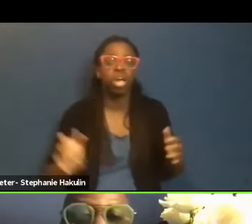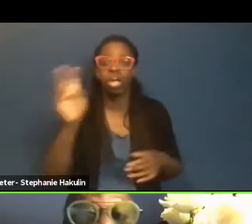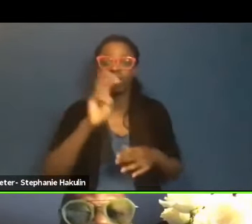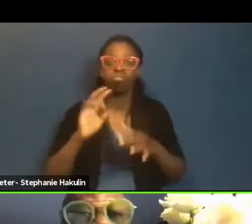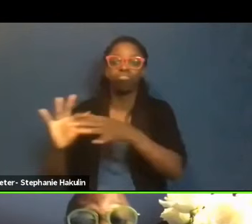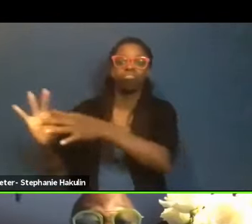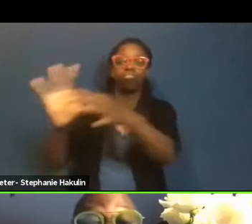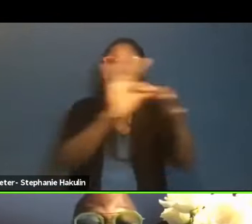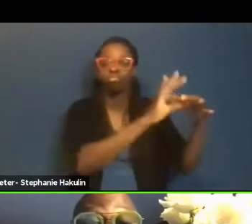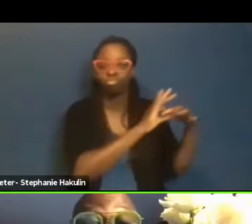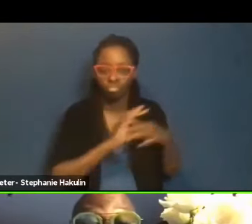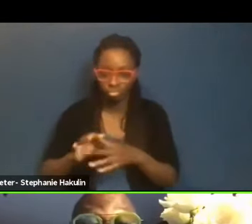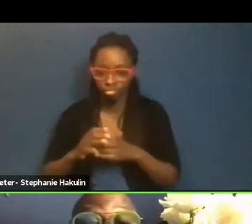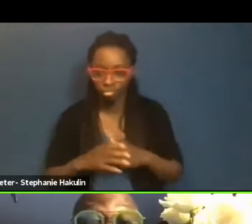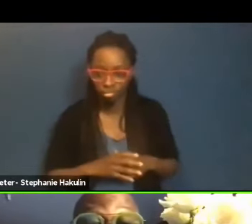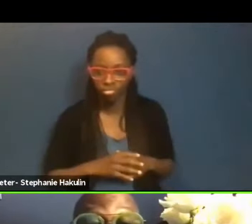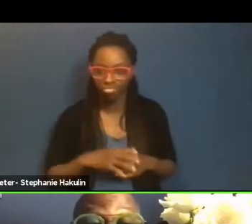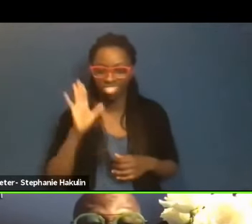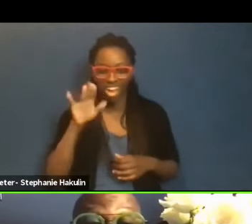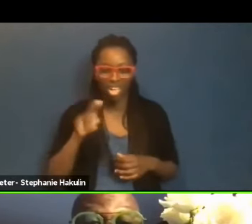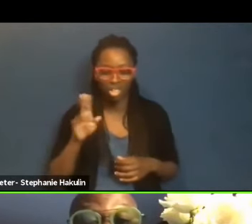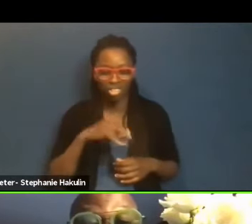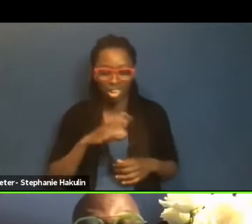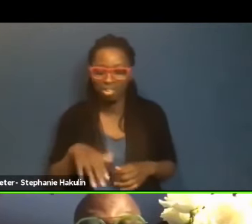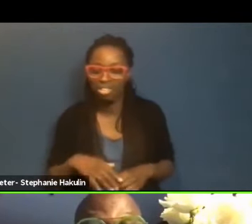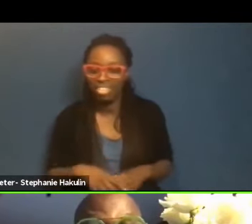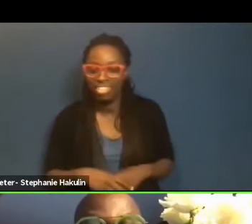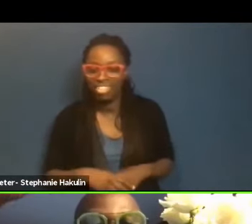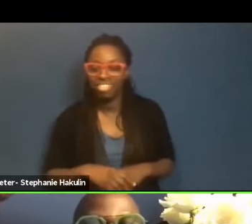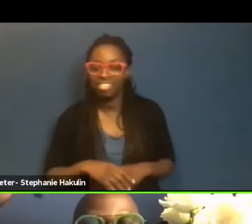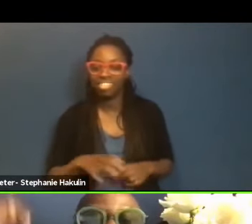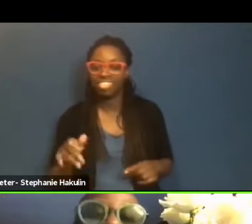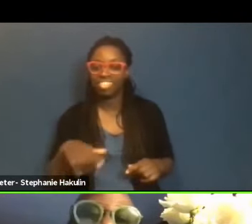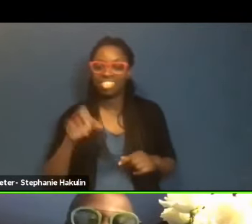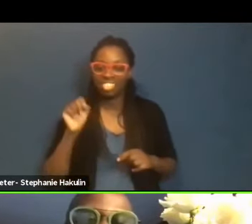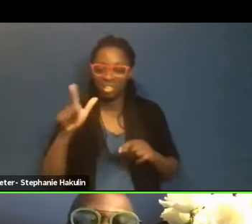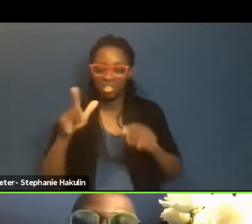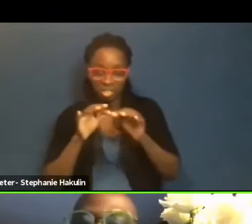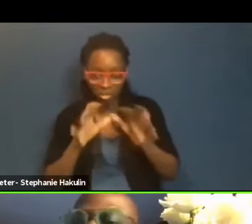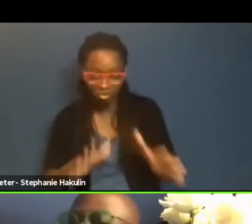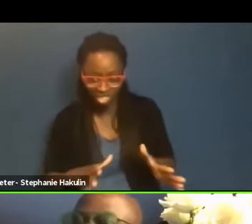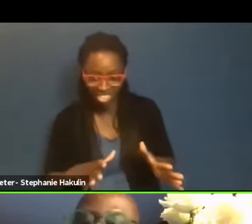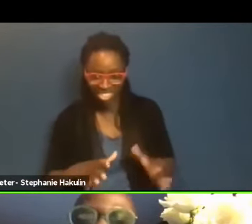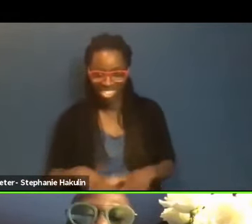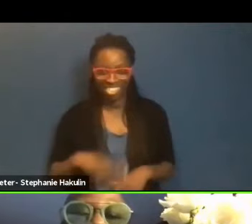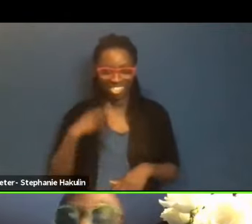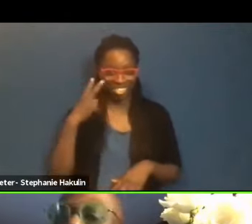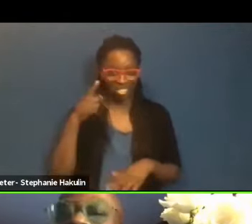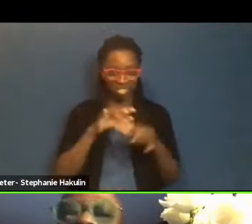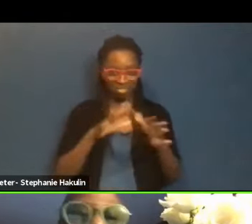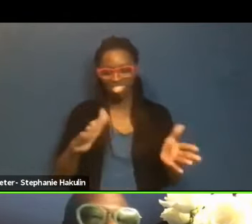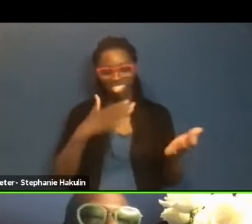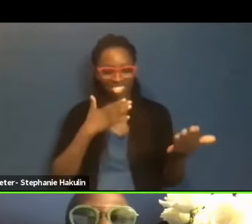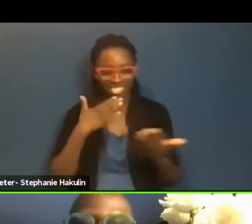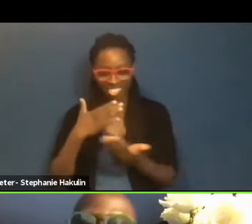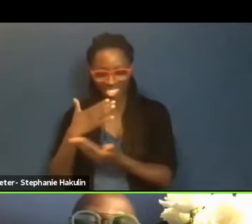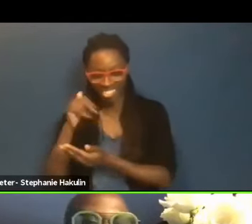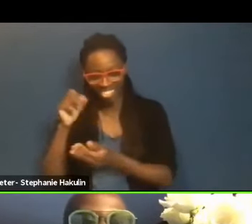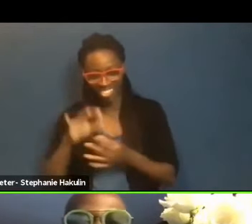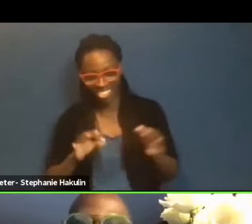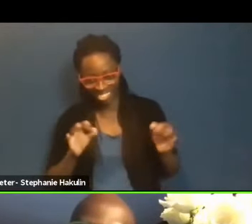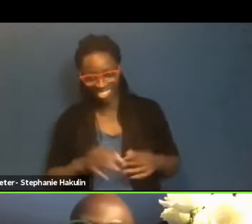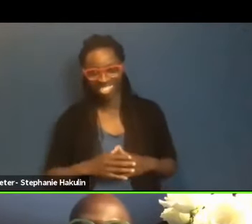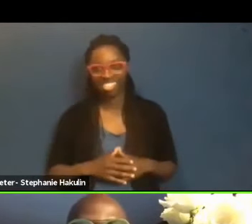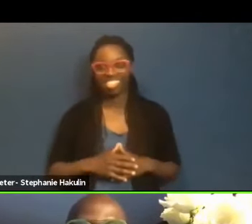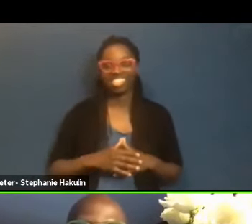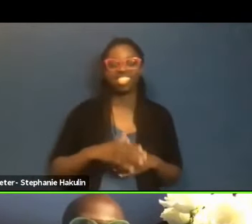love. Shout out to our ASL interpreters. I see you. Thank you. Shout out to our closed captioning. Thank you to our DJ.